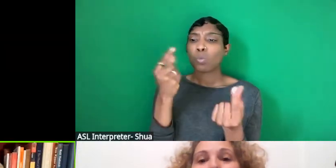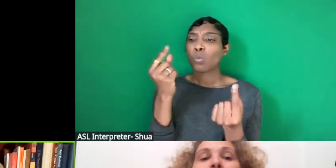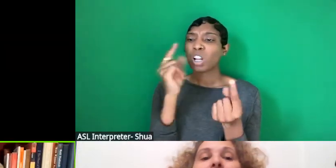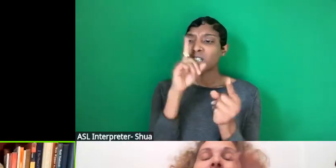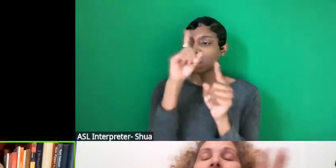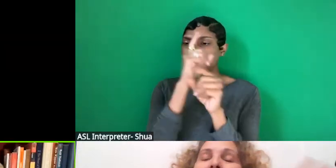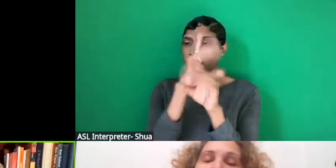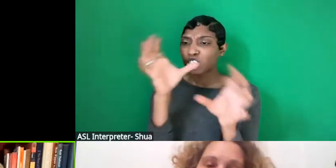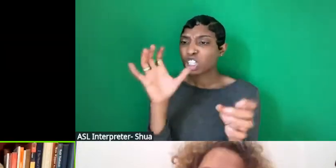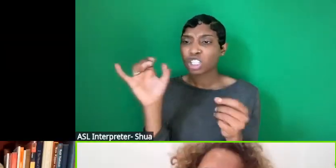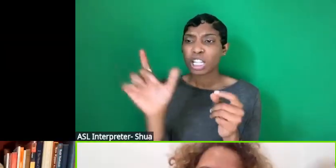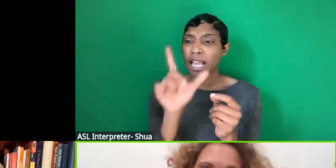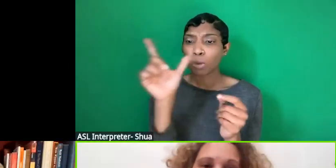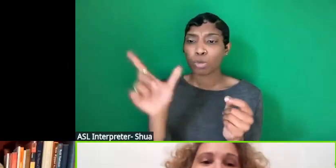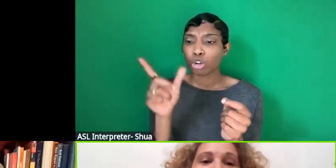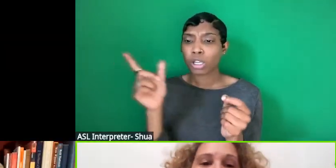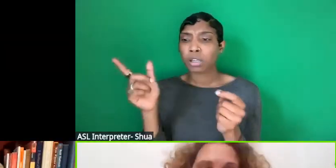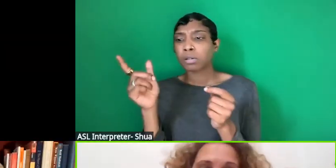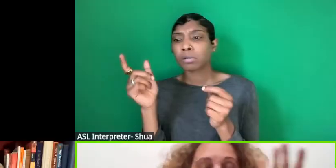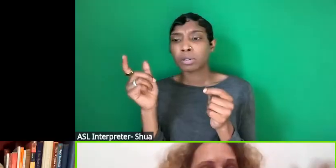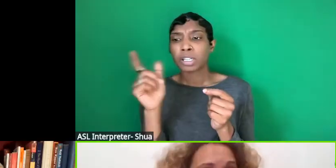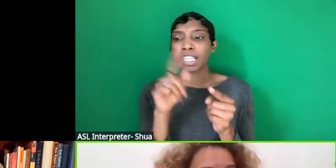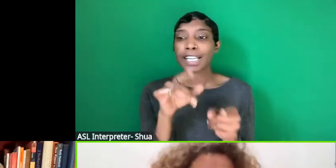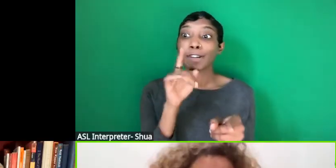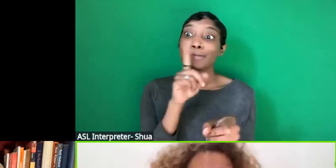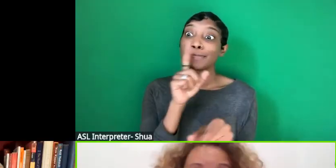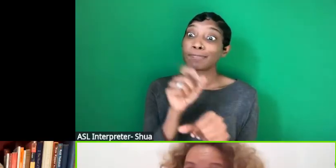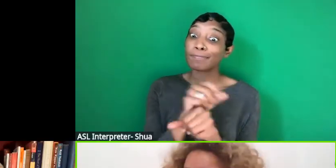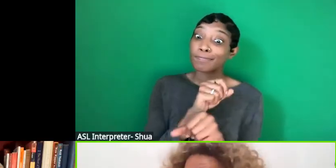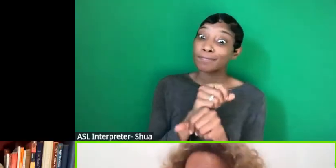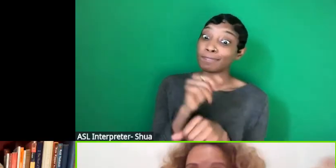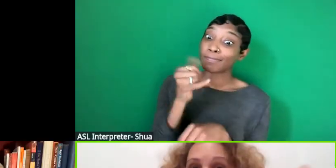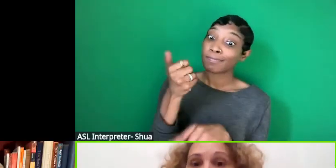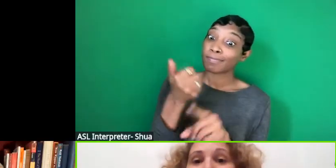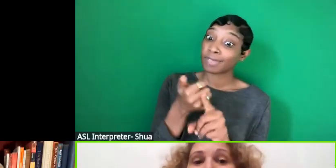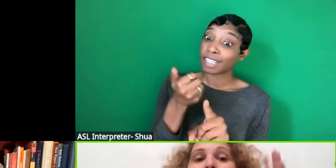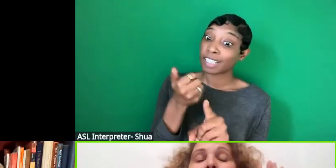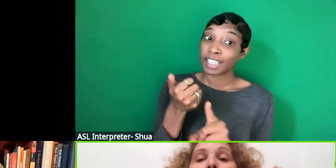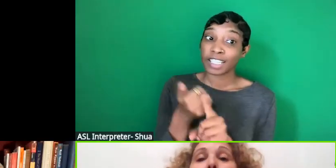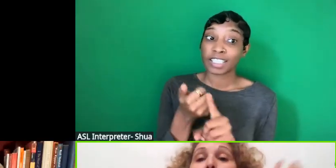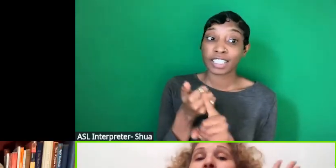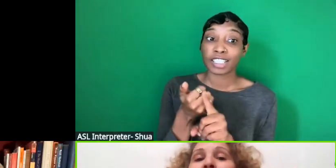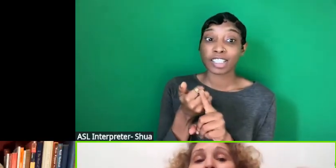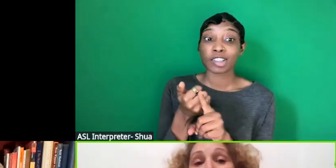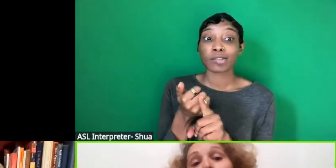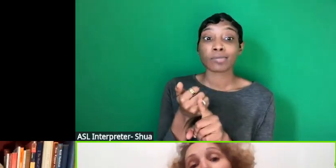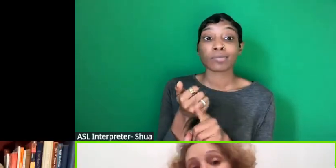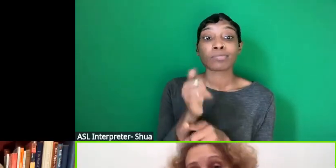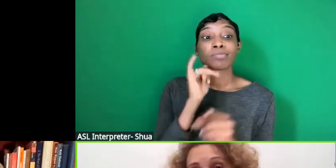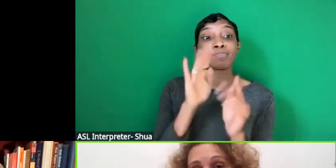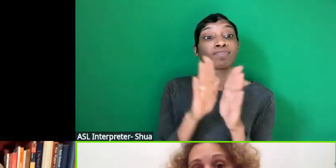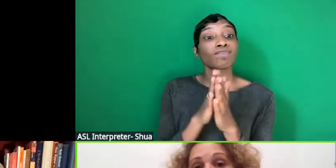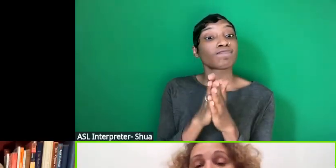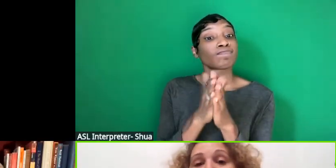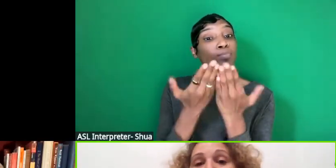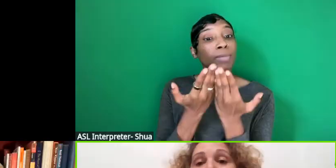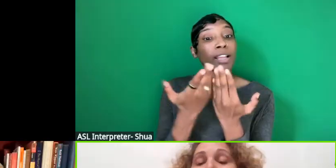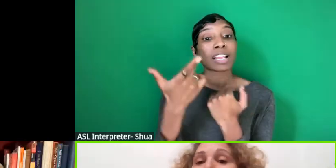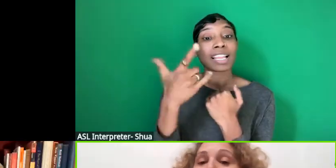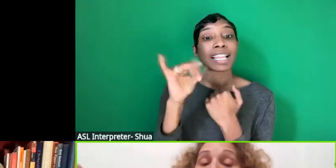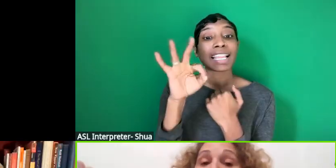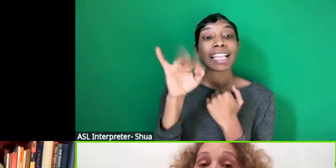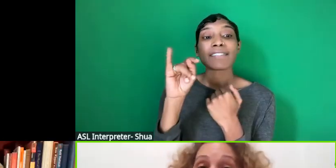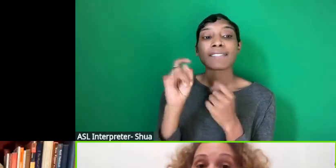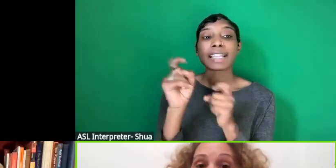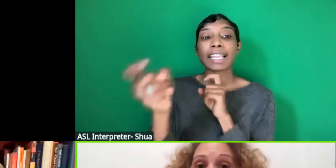Library? Excellent. It is, for those who don't know, like yourself, it is a book gifting program.